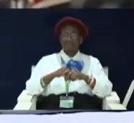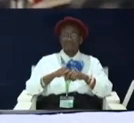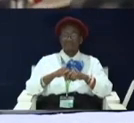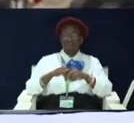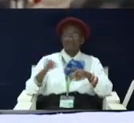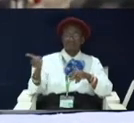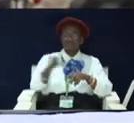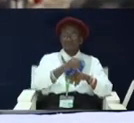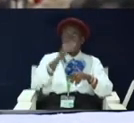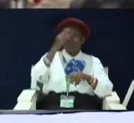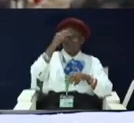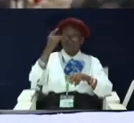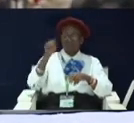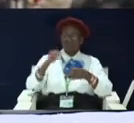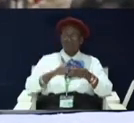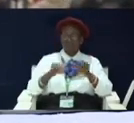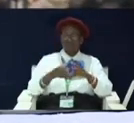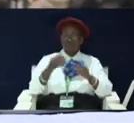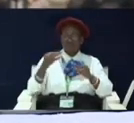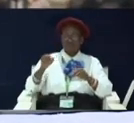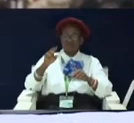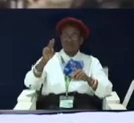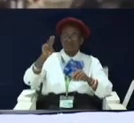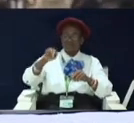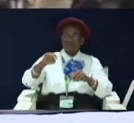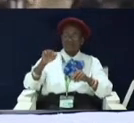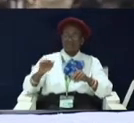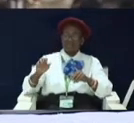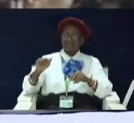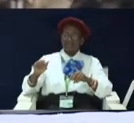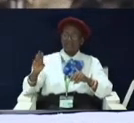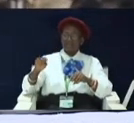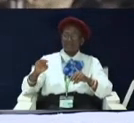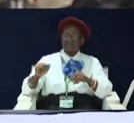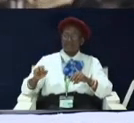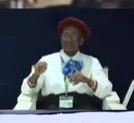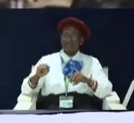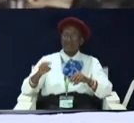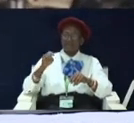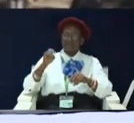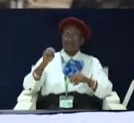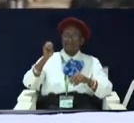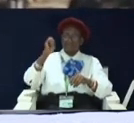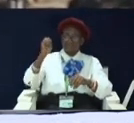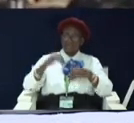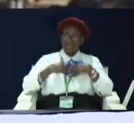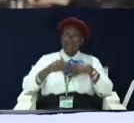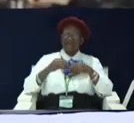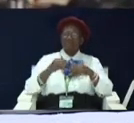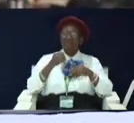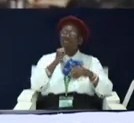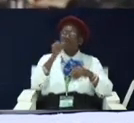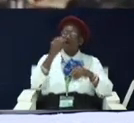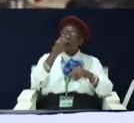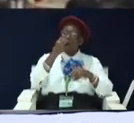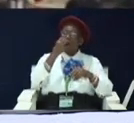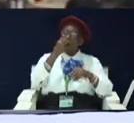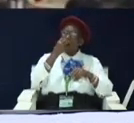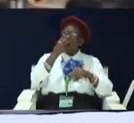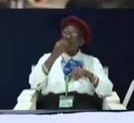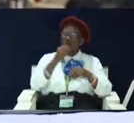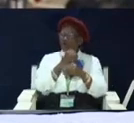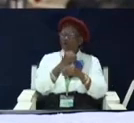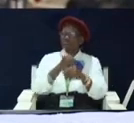the story of Naaman very well. Emo itan Naamani dada. Naaman had an incurable disease. Naamani ni aisan ti